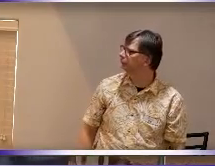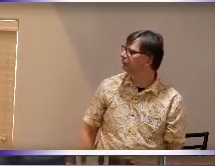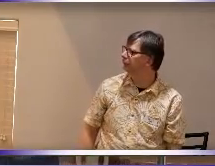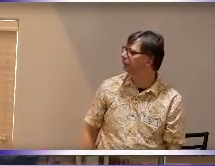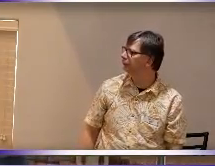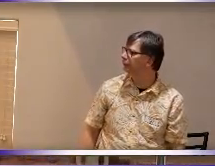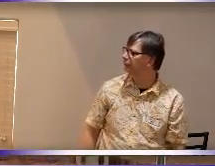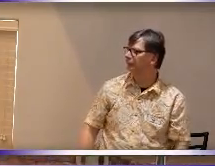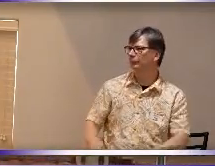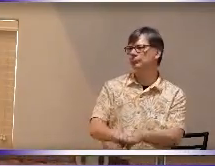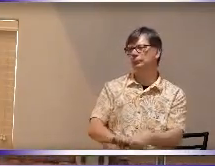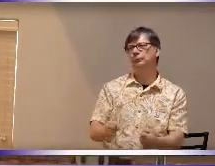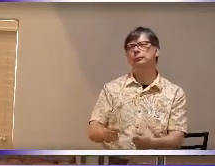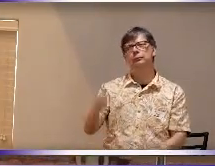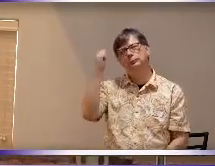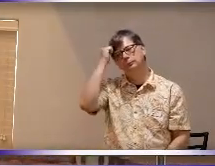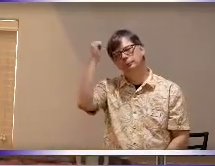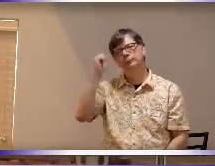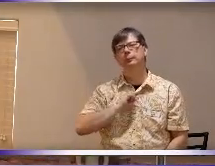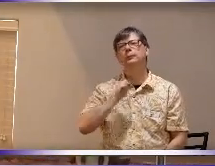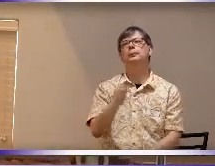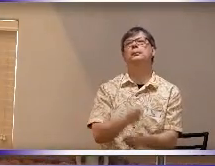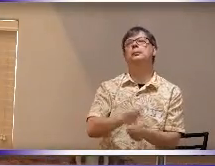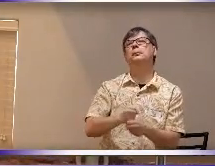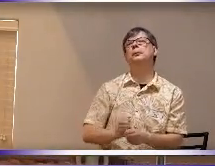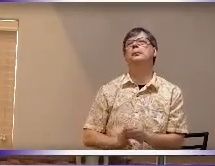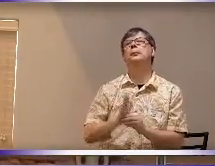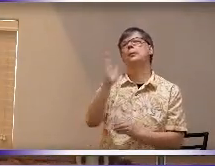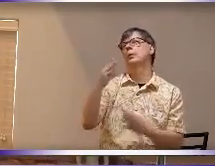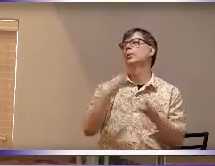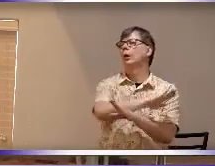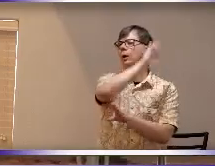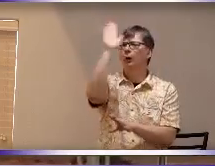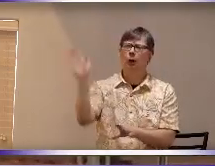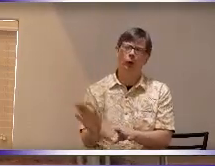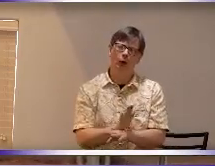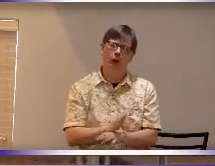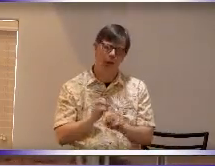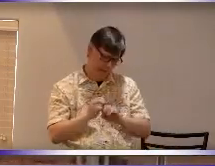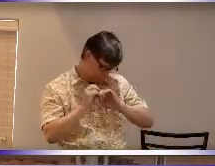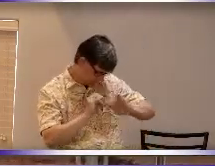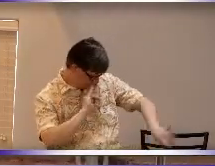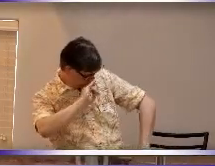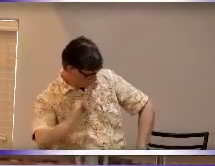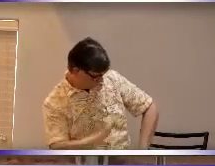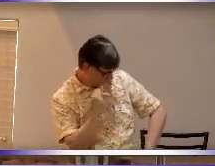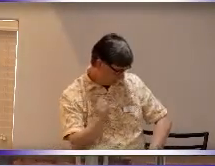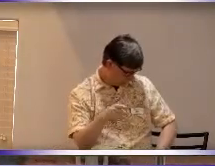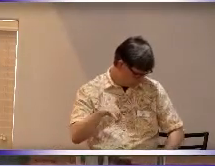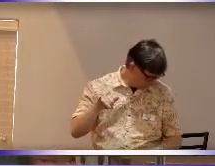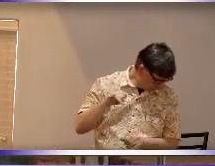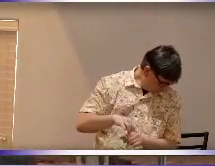So in your mind, in my mind, I can make up all sorts of little vignettes just from this single